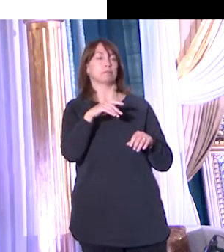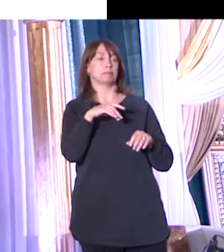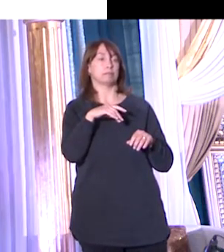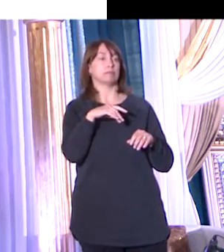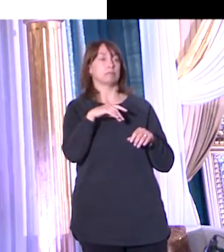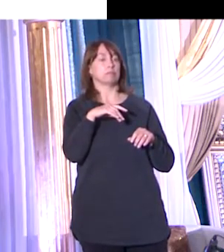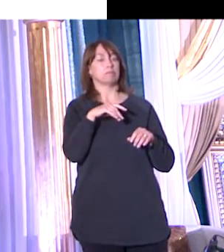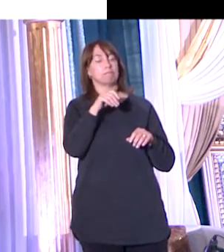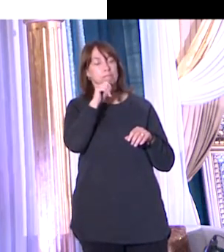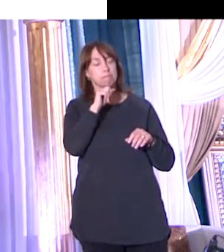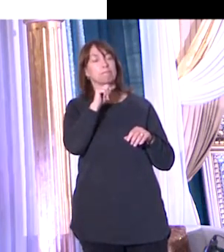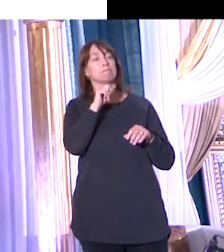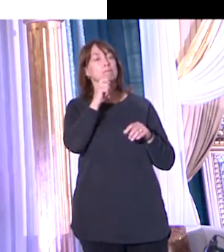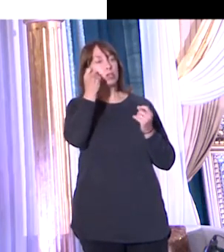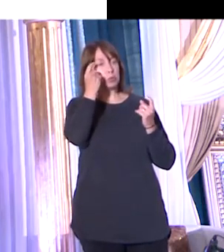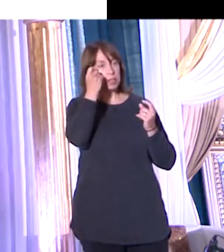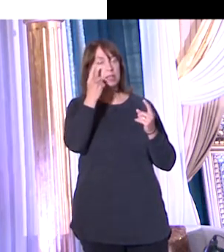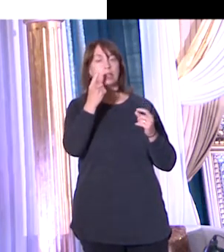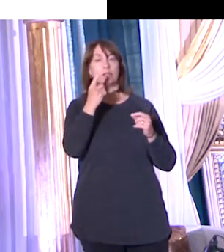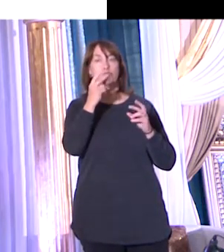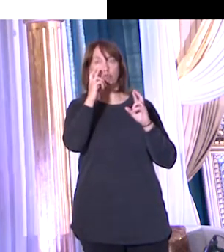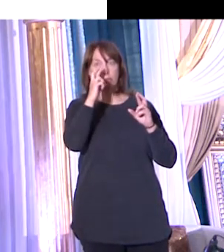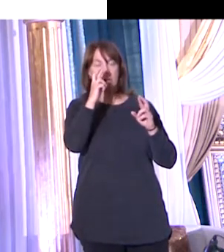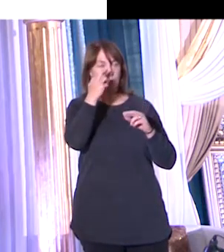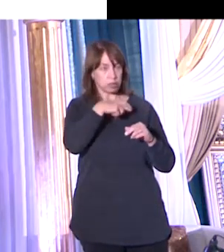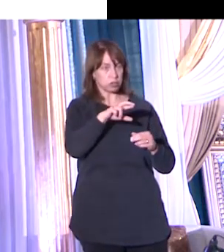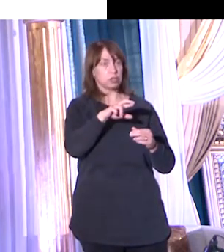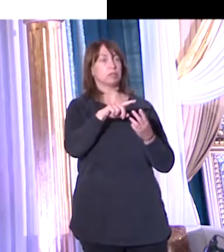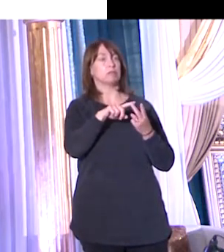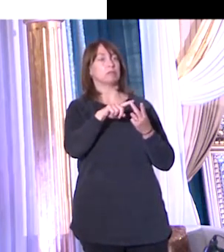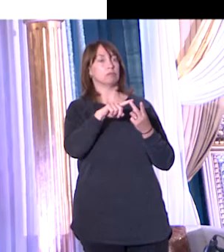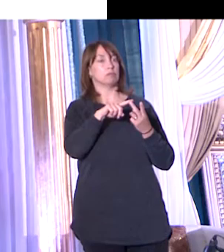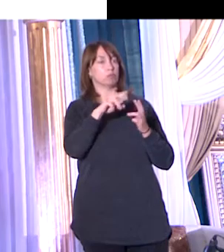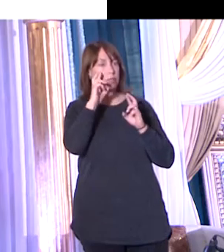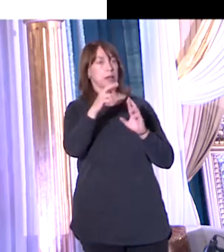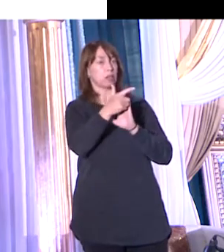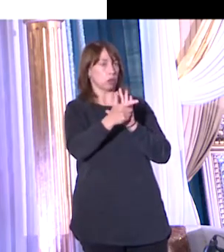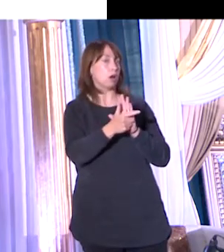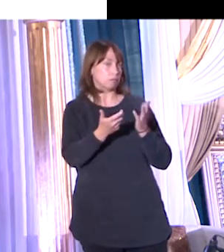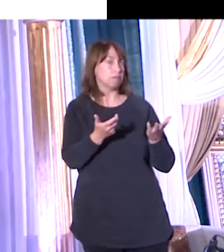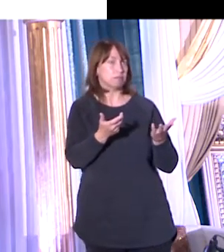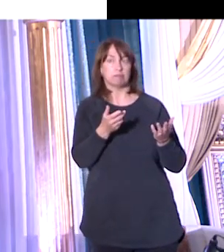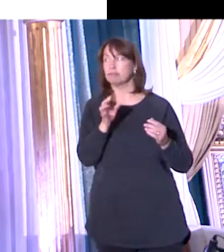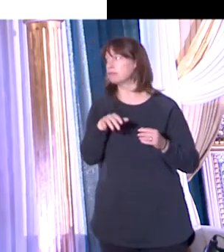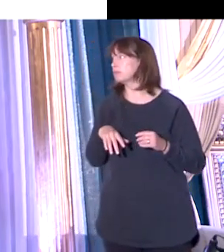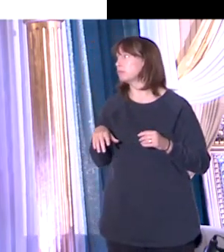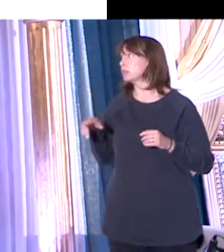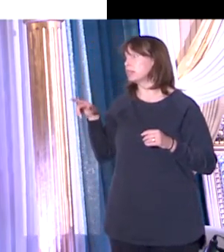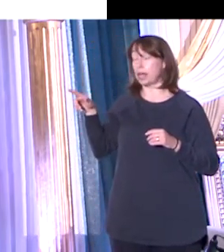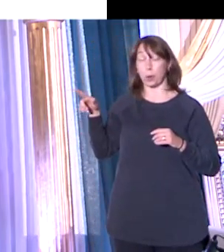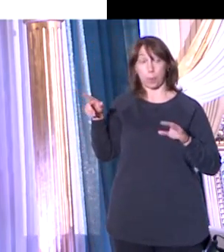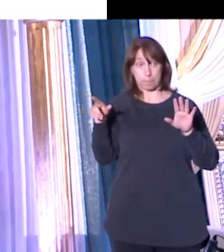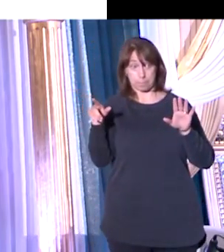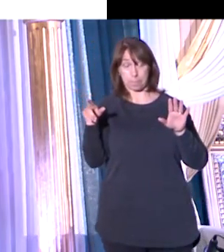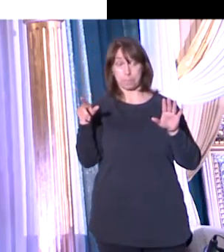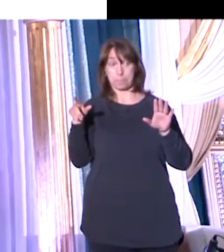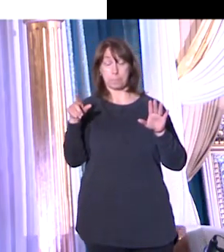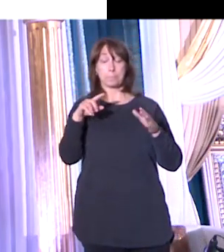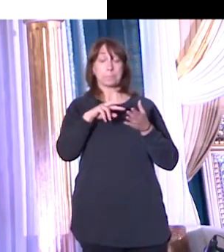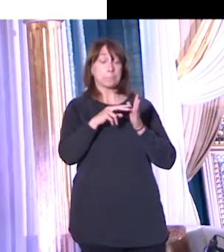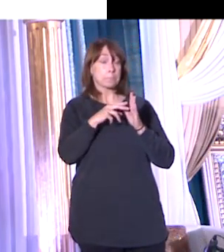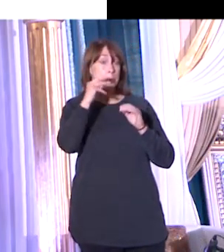two groups. And I think this slide really says a lot. It does not mean that Muslims feel that they